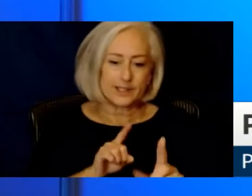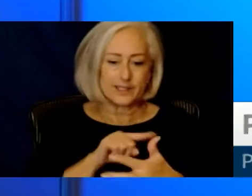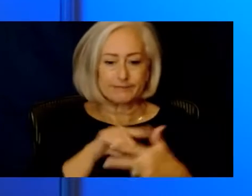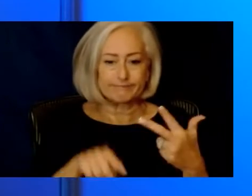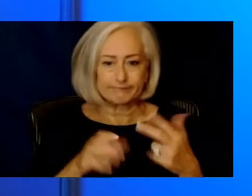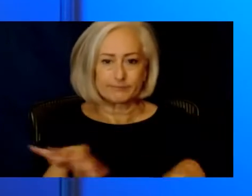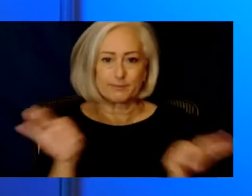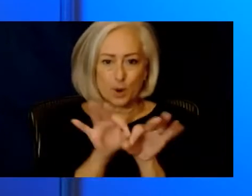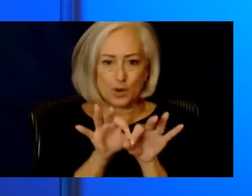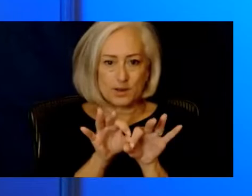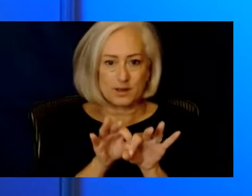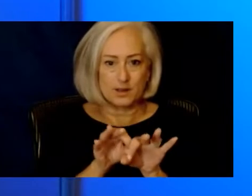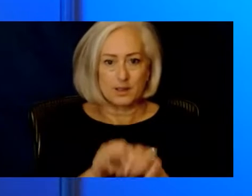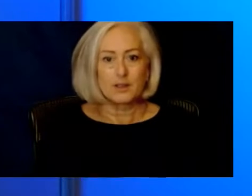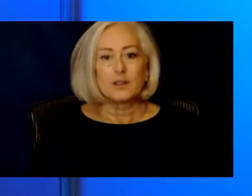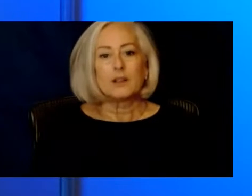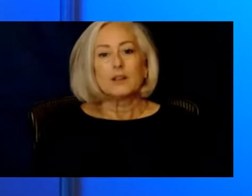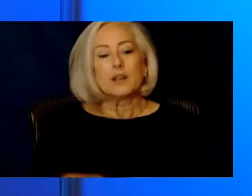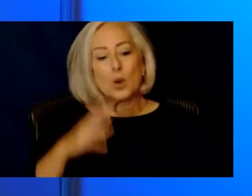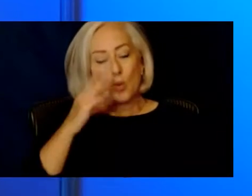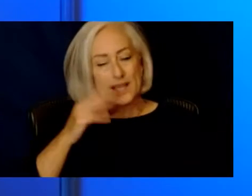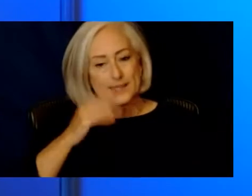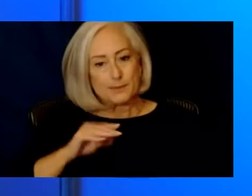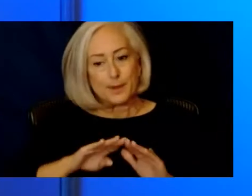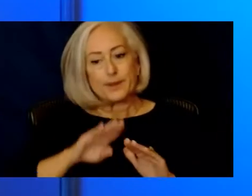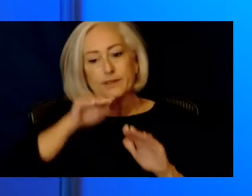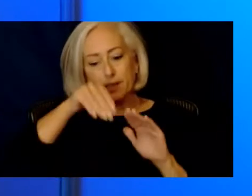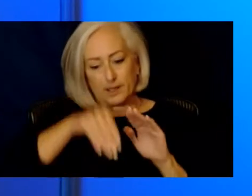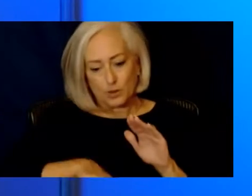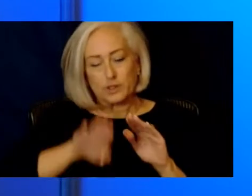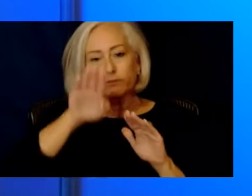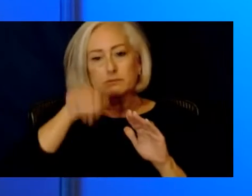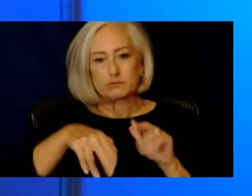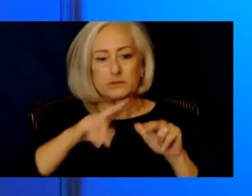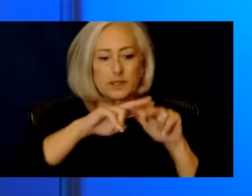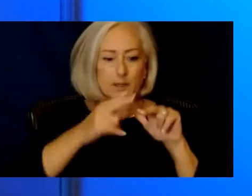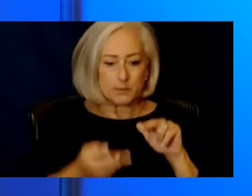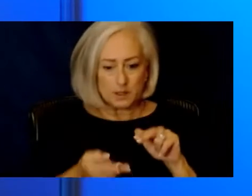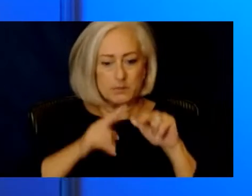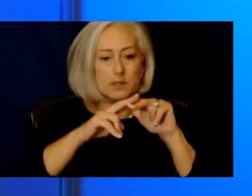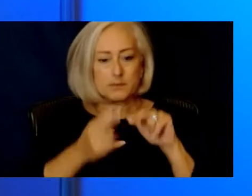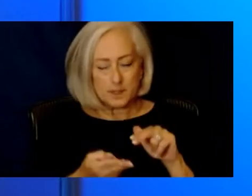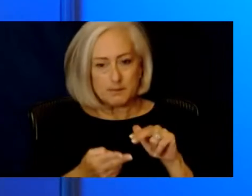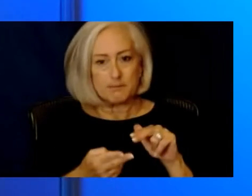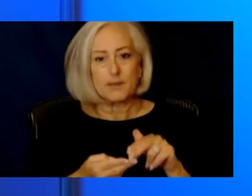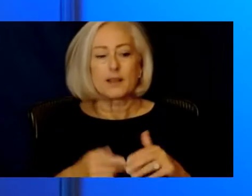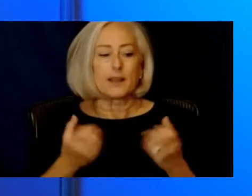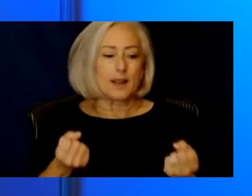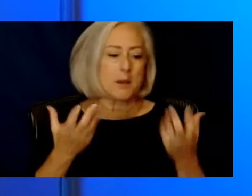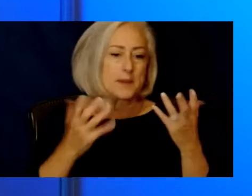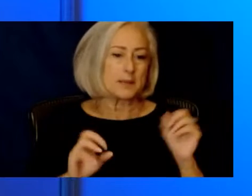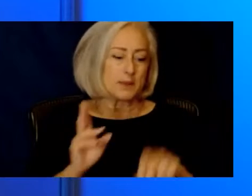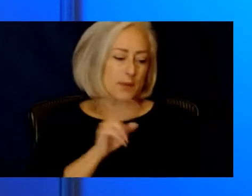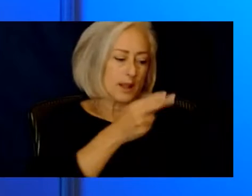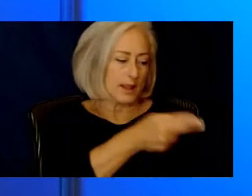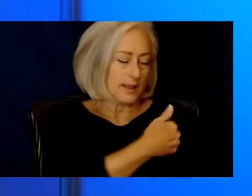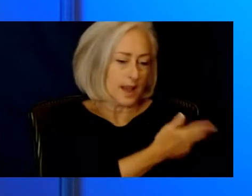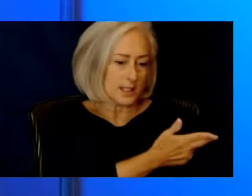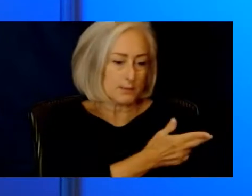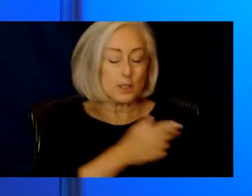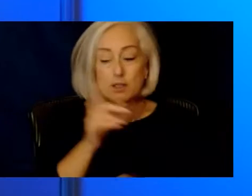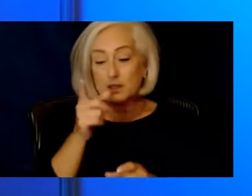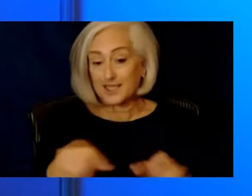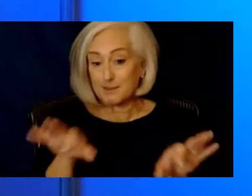go through these ebbs and flows of spikes in a new variant and spikes in COVID and hospitalization, all this stuff, I think everybody needs to remember